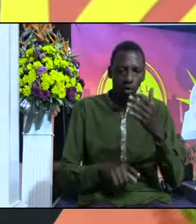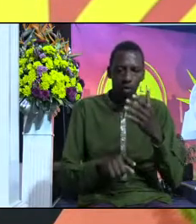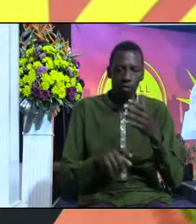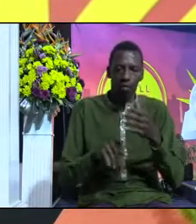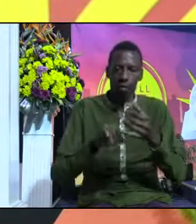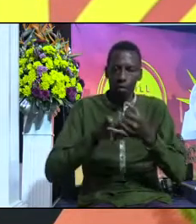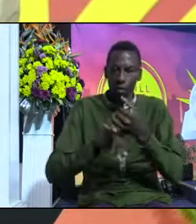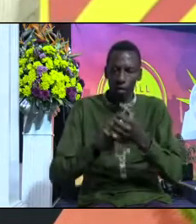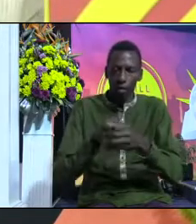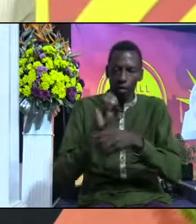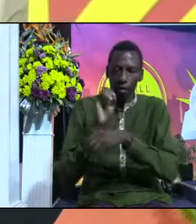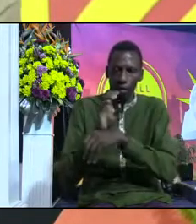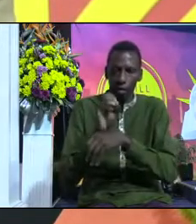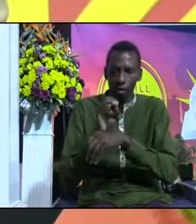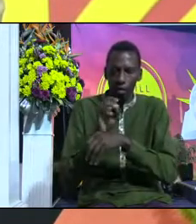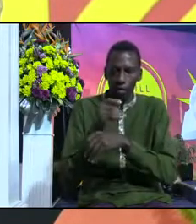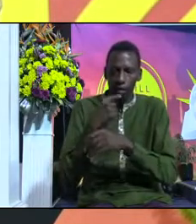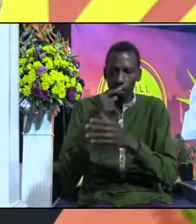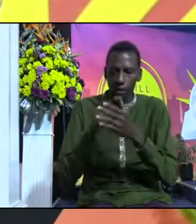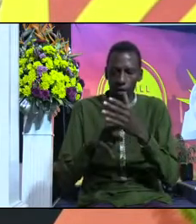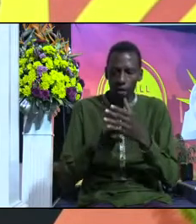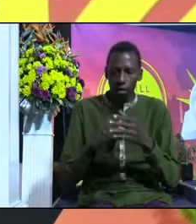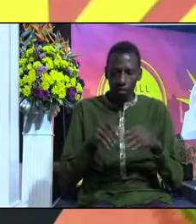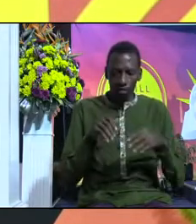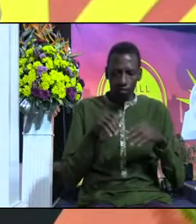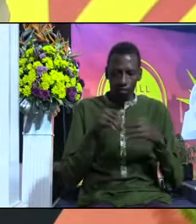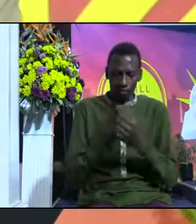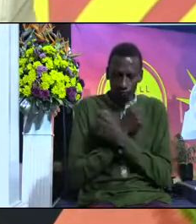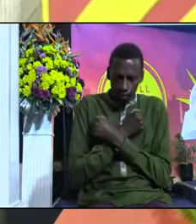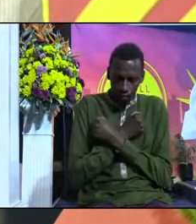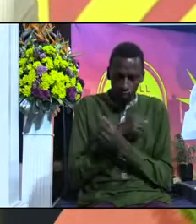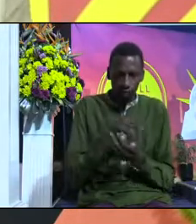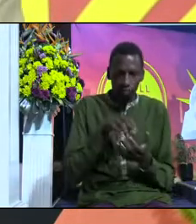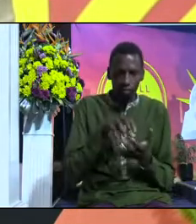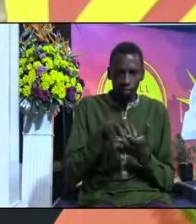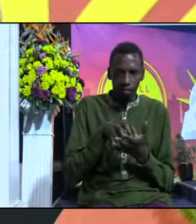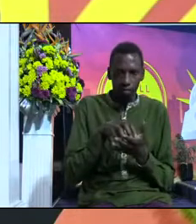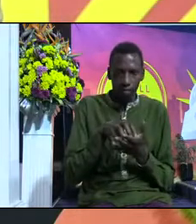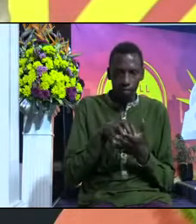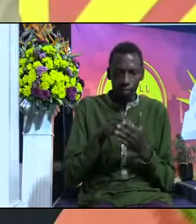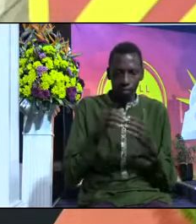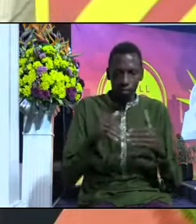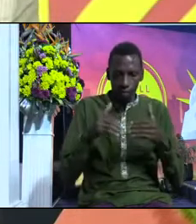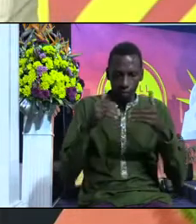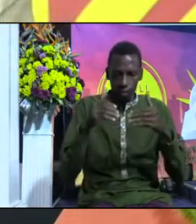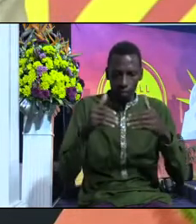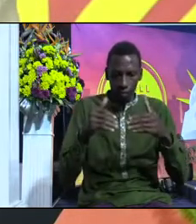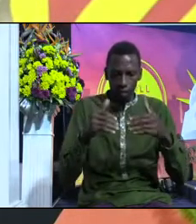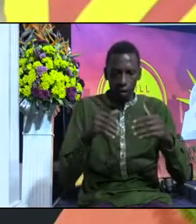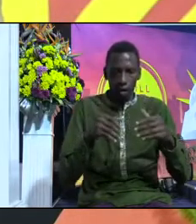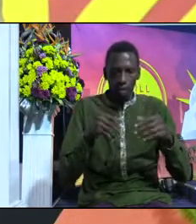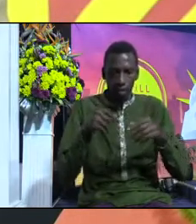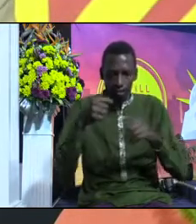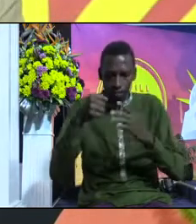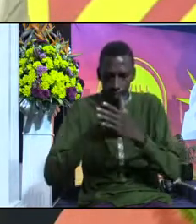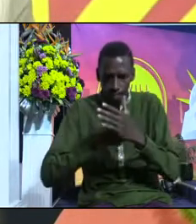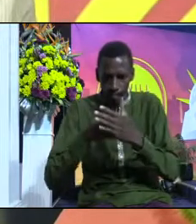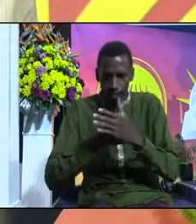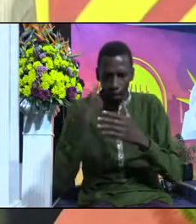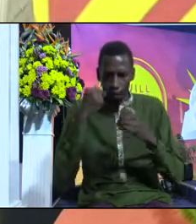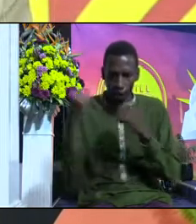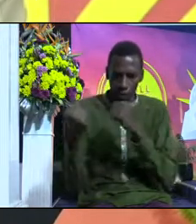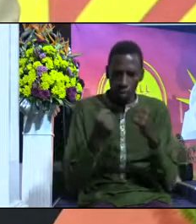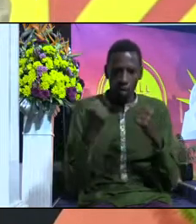call the being in love stage to the struggle for power and